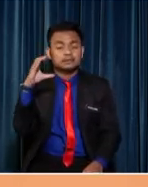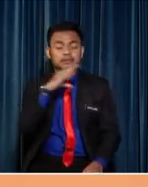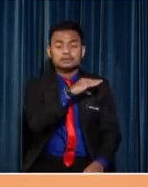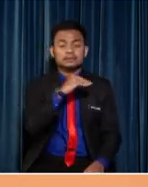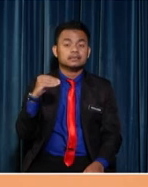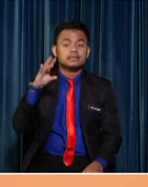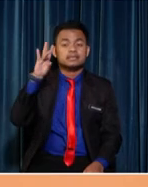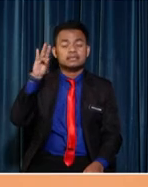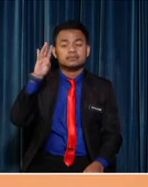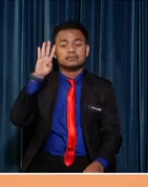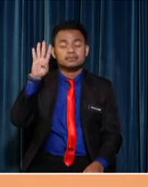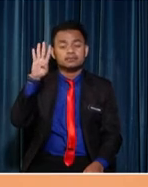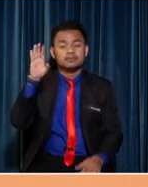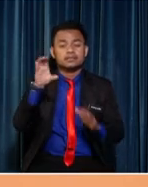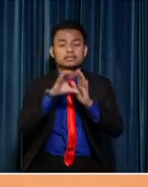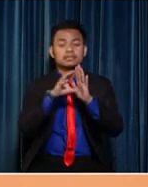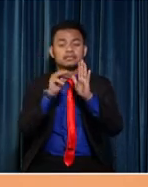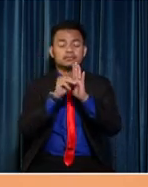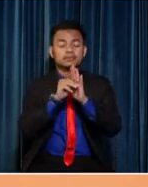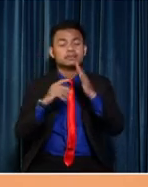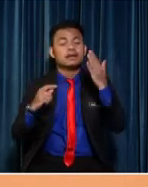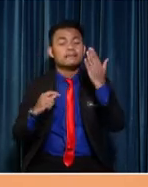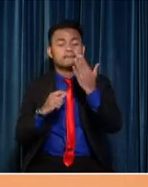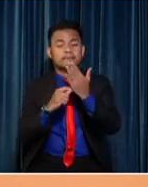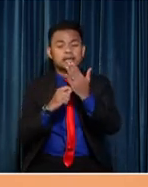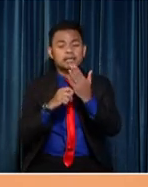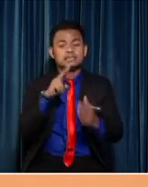374 centimeters plus